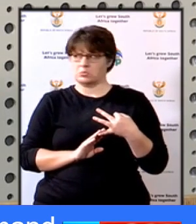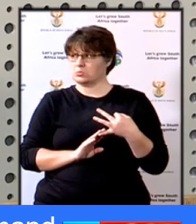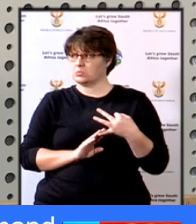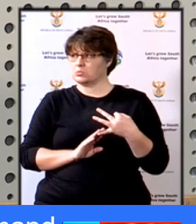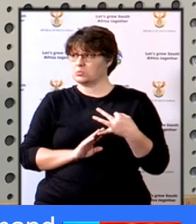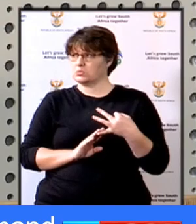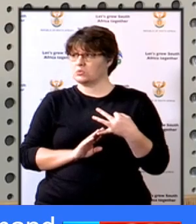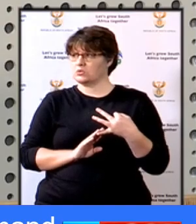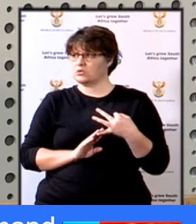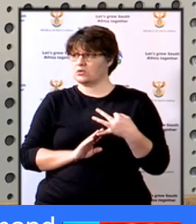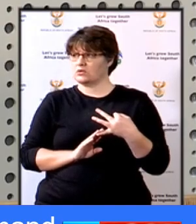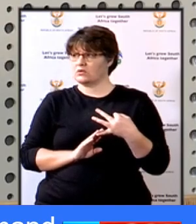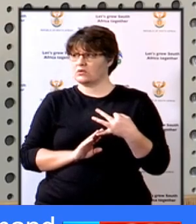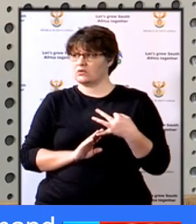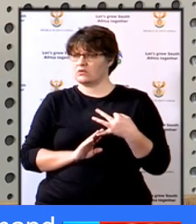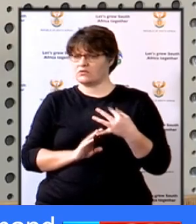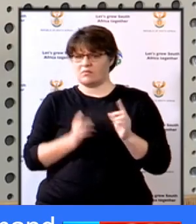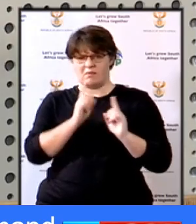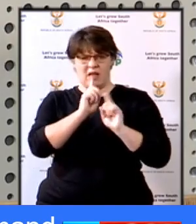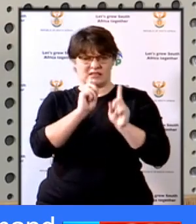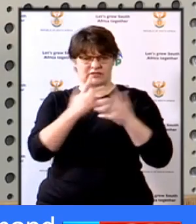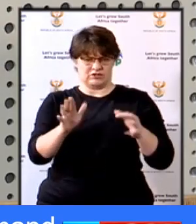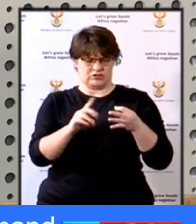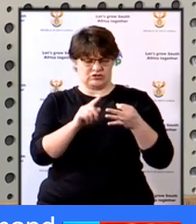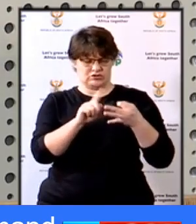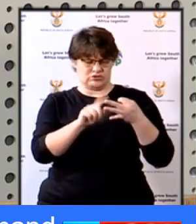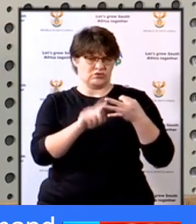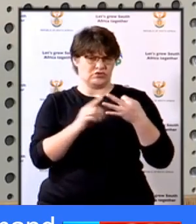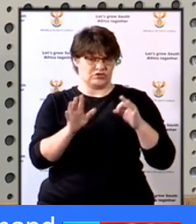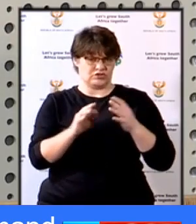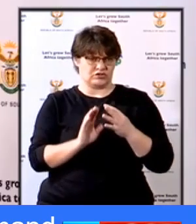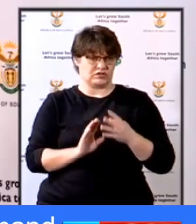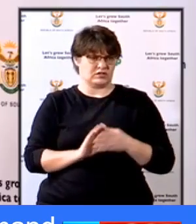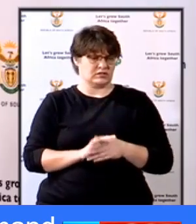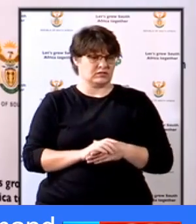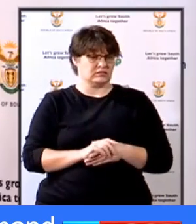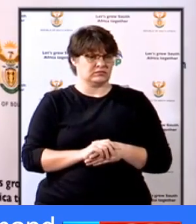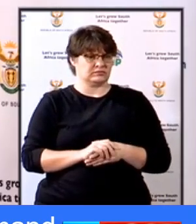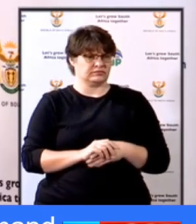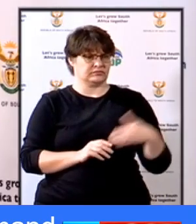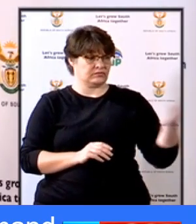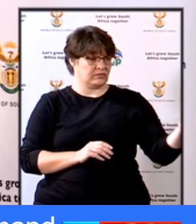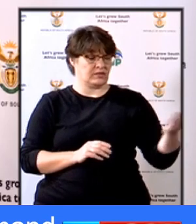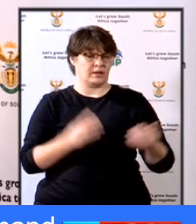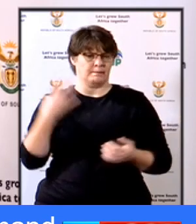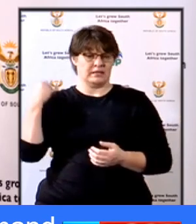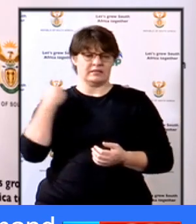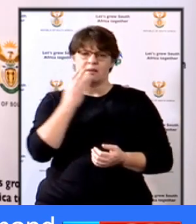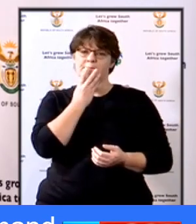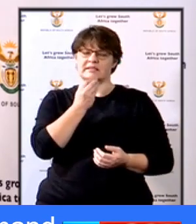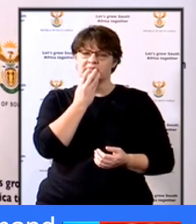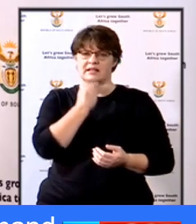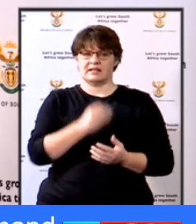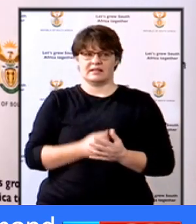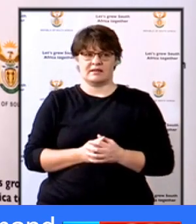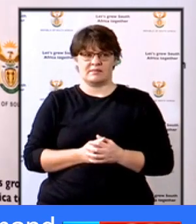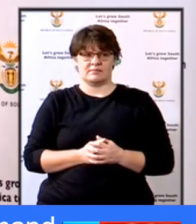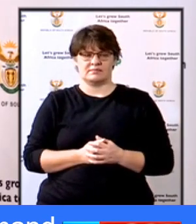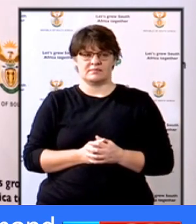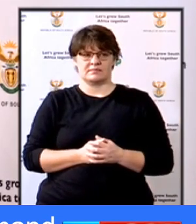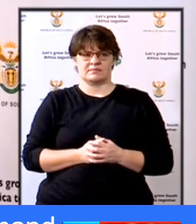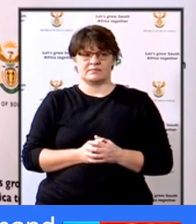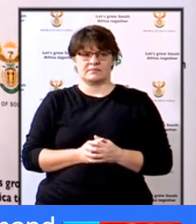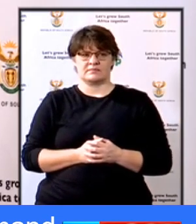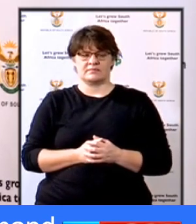So for now, I'll answer those. Thanks. Yeah, Minister Patel can answer the